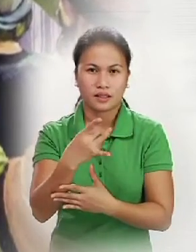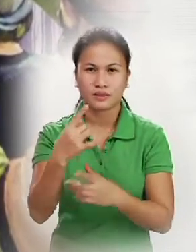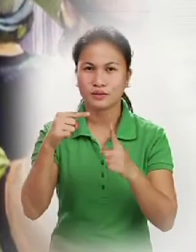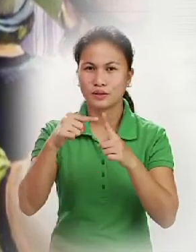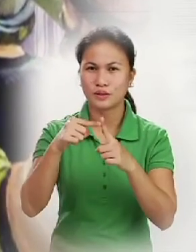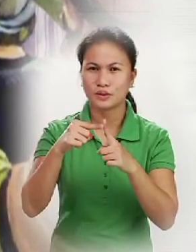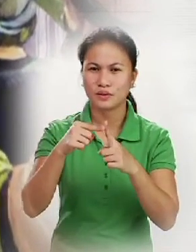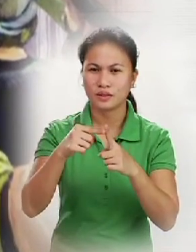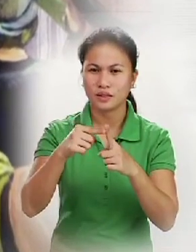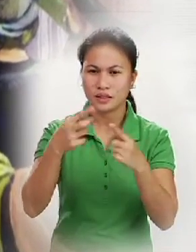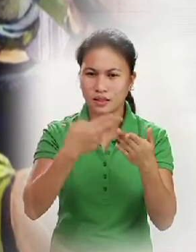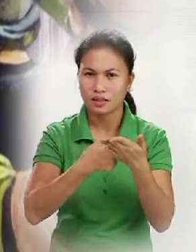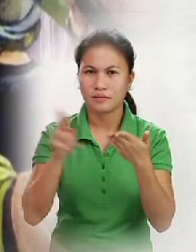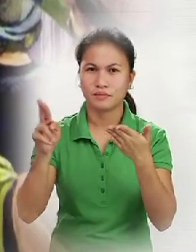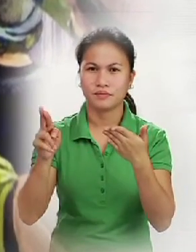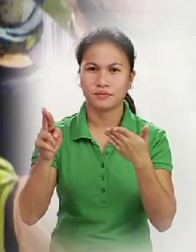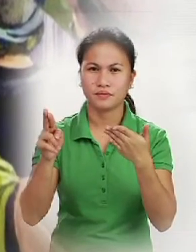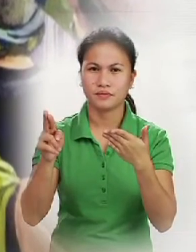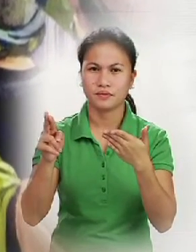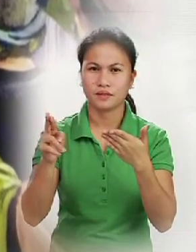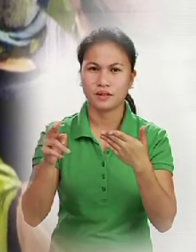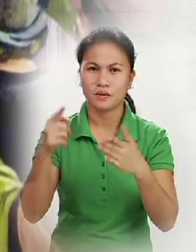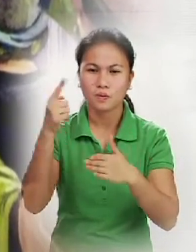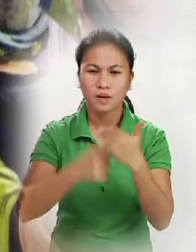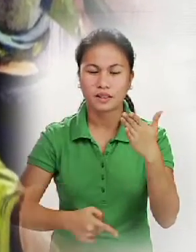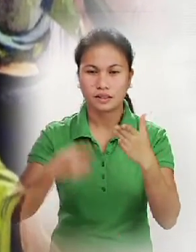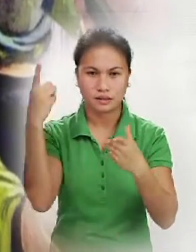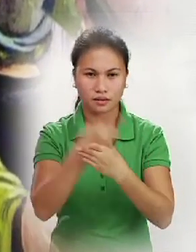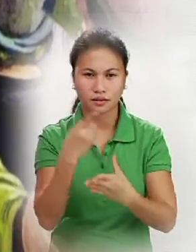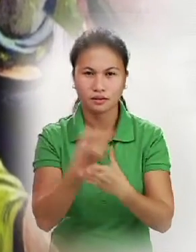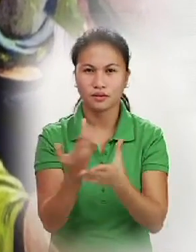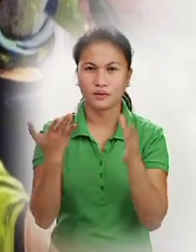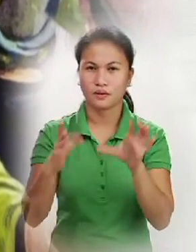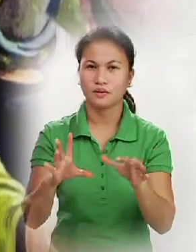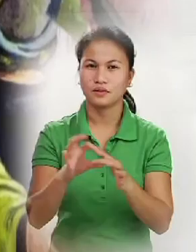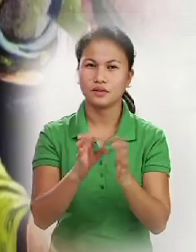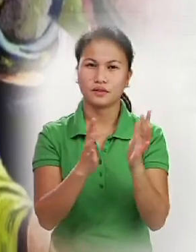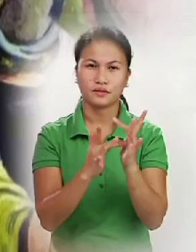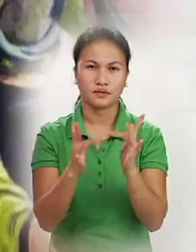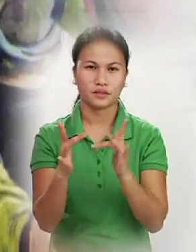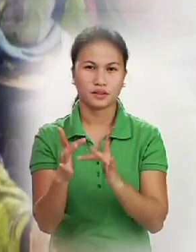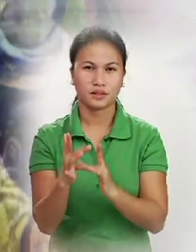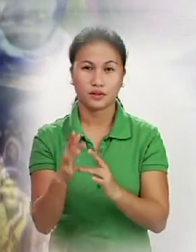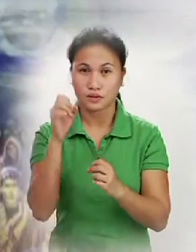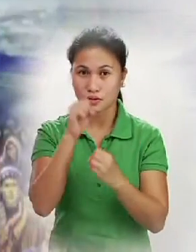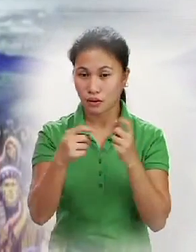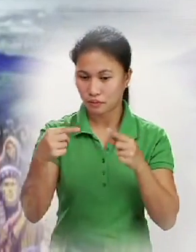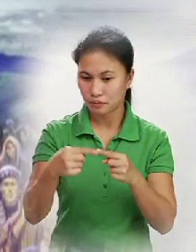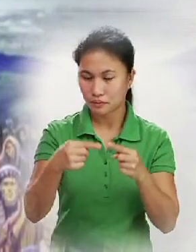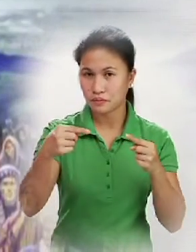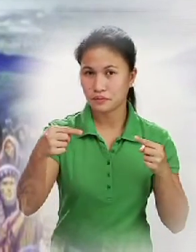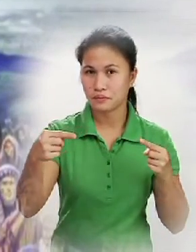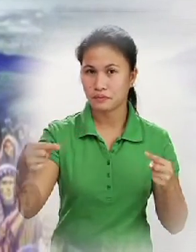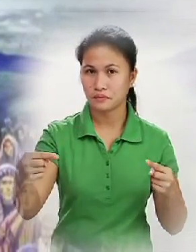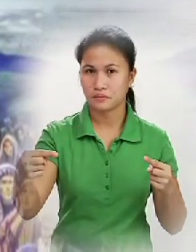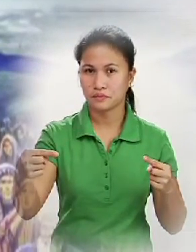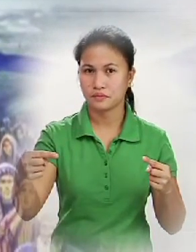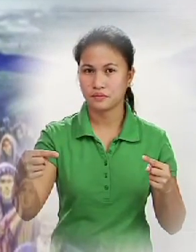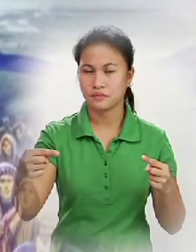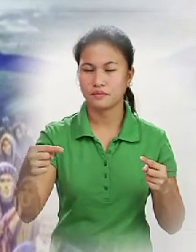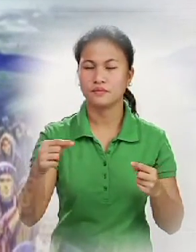eliminate the disturbance caused by Jesus. So they opposed Him. They turned away from